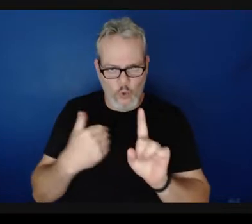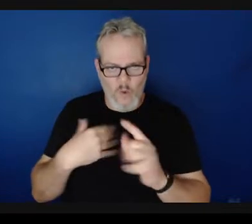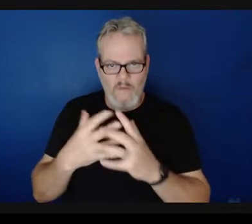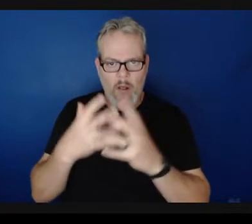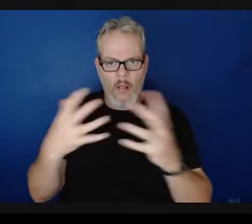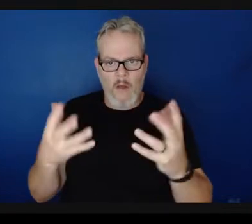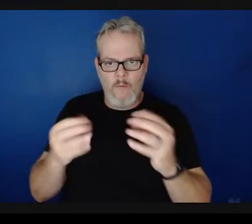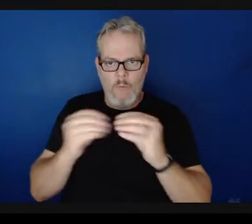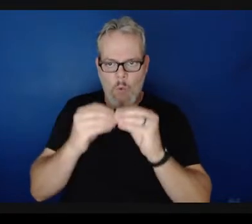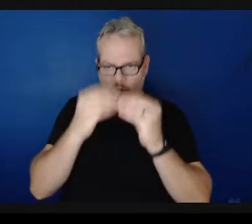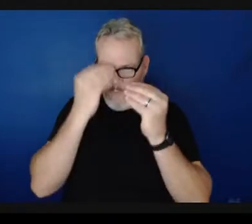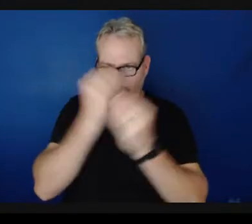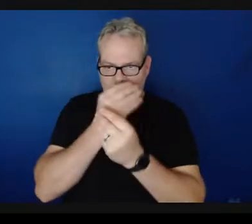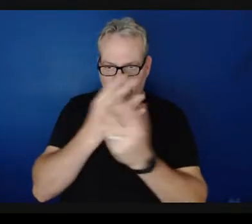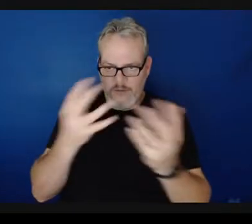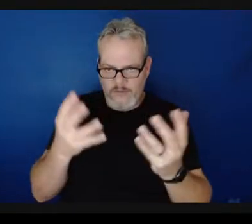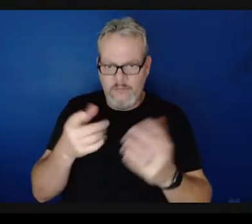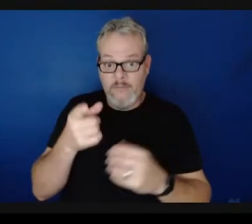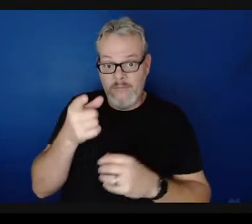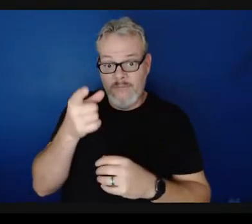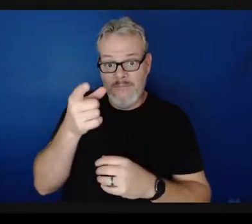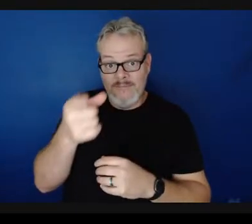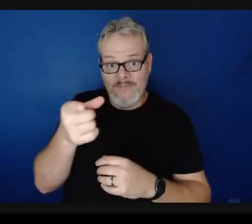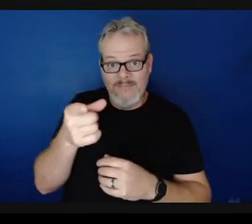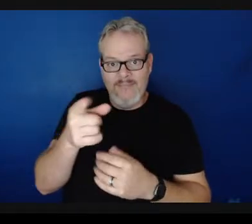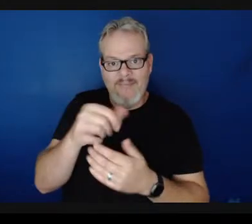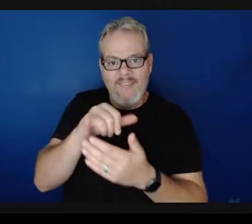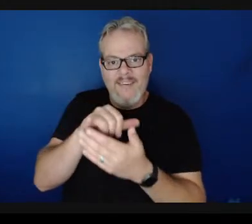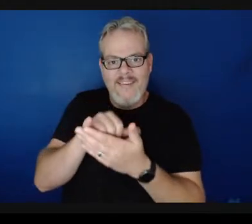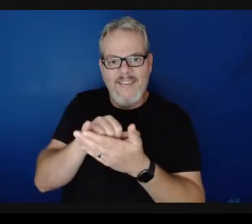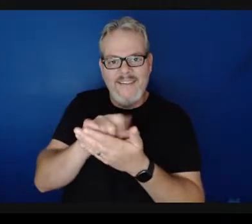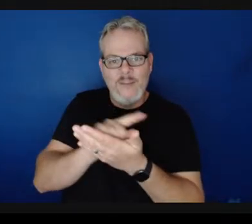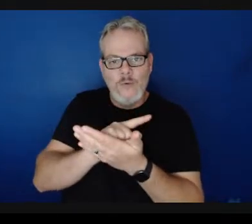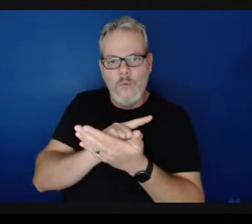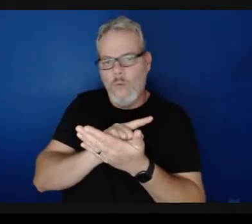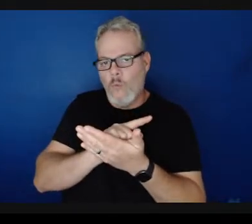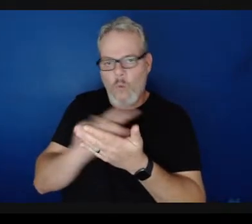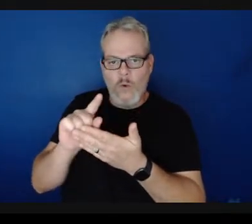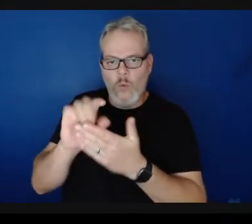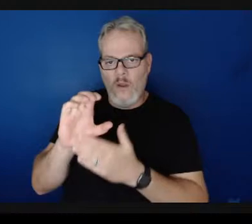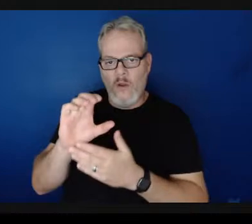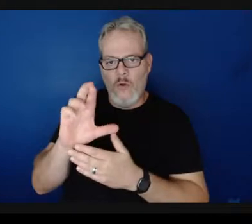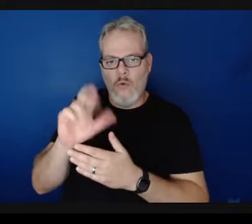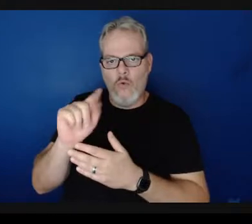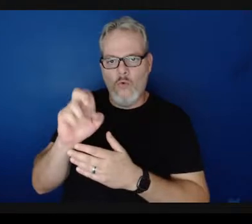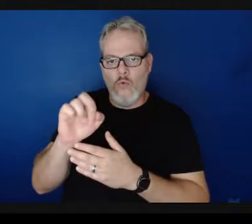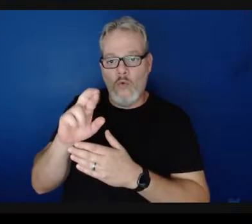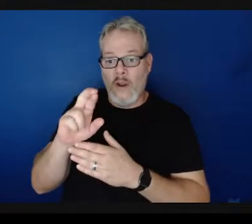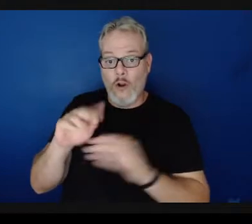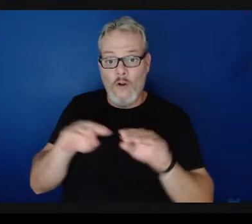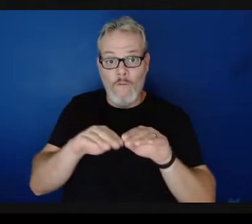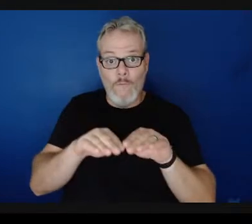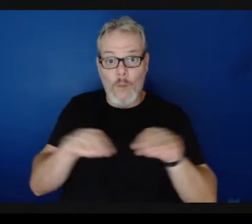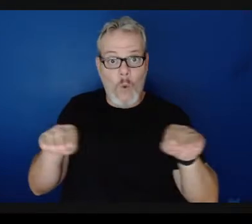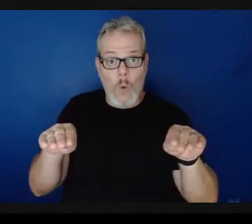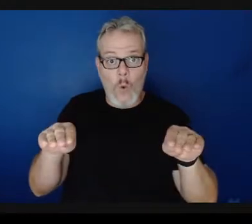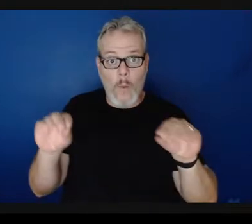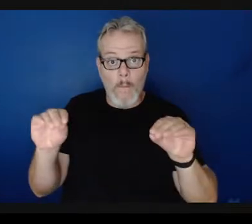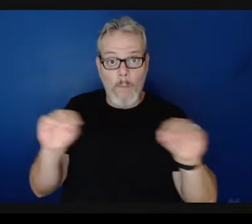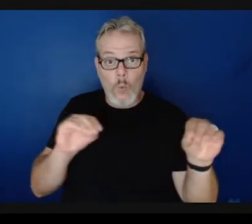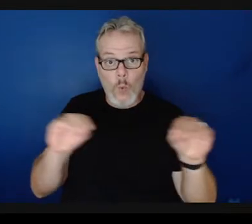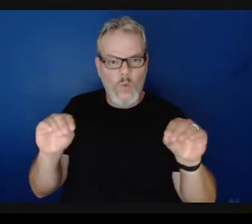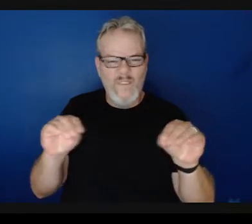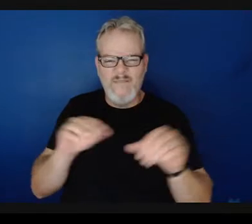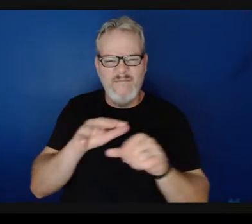you guys here. To start, the elevation of the crater floor is not moving enough that we can see it with the